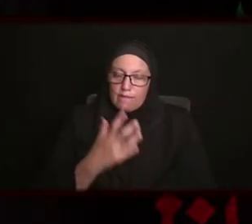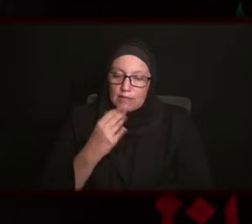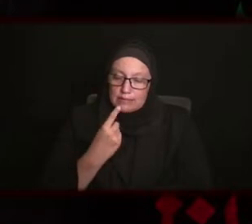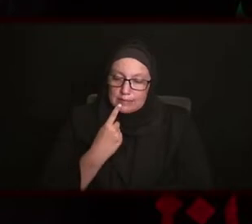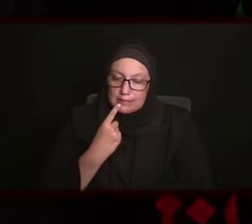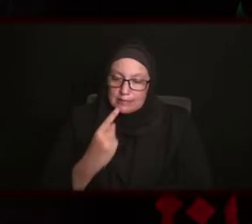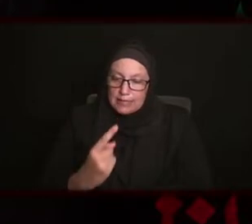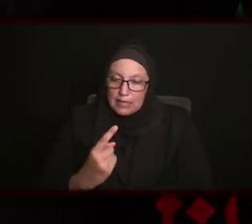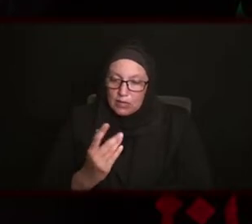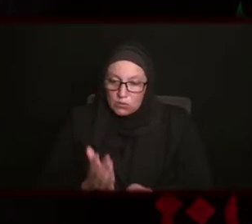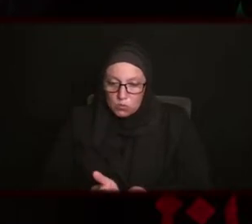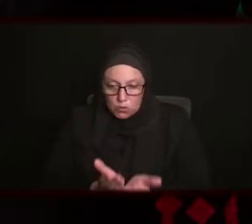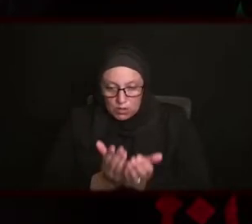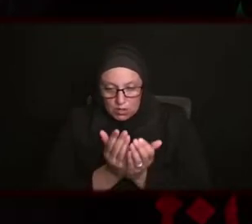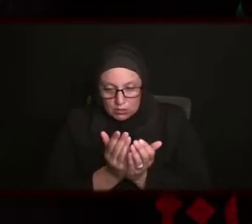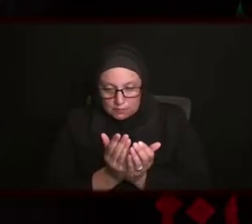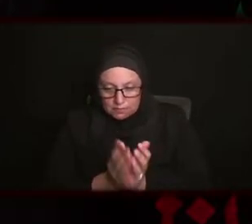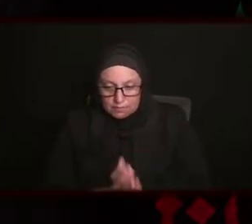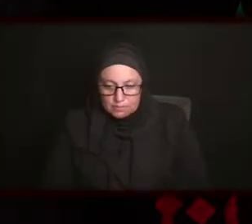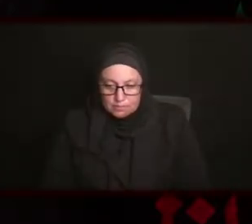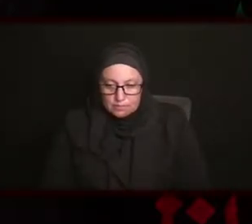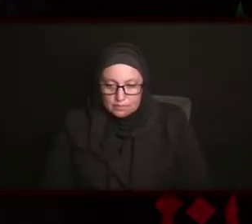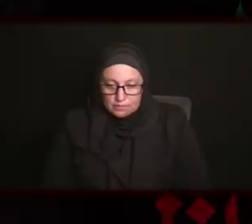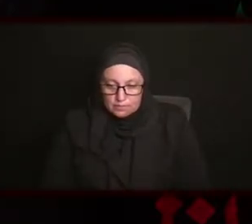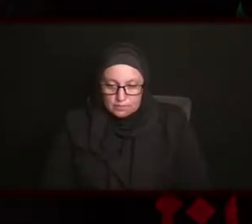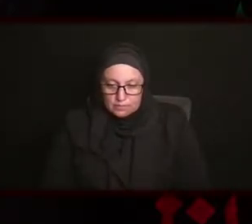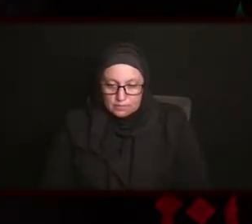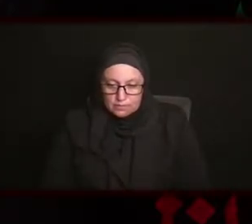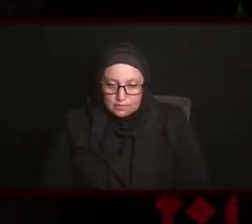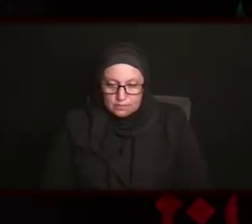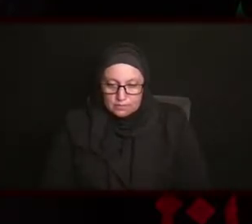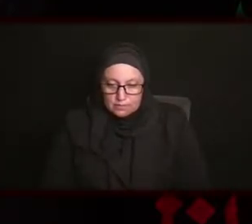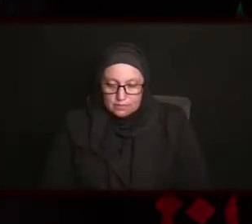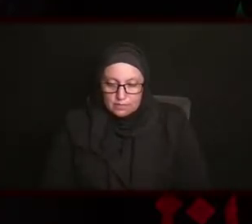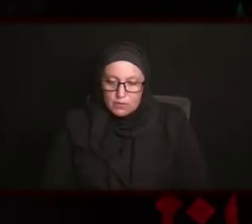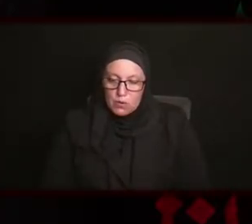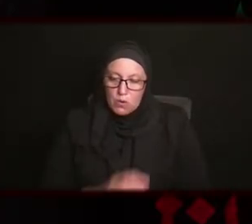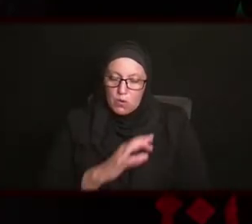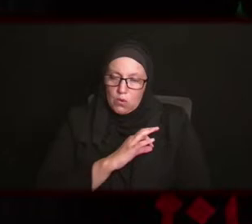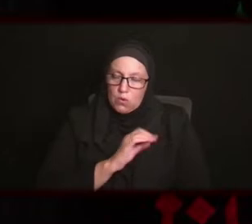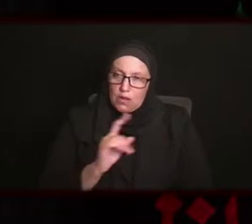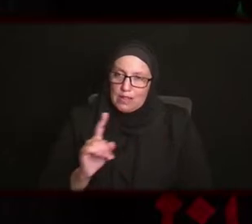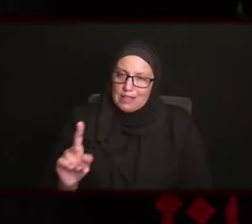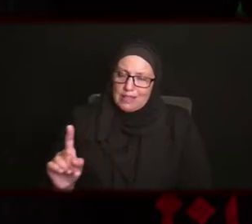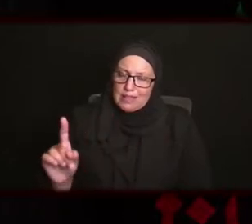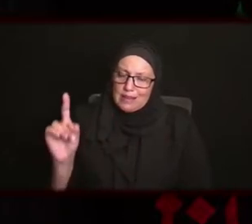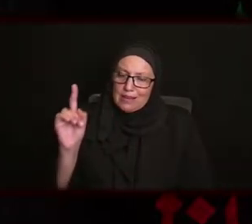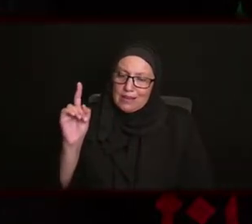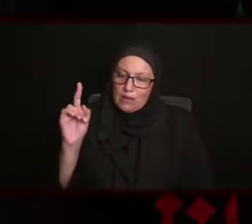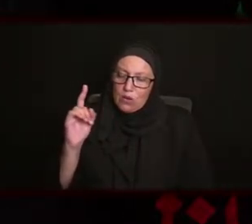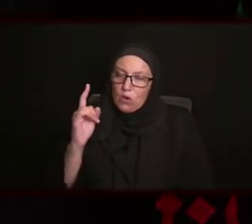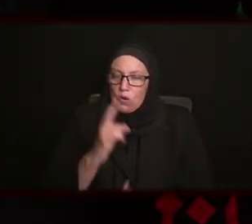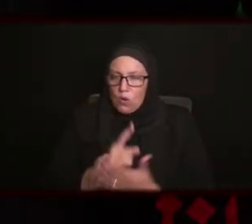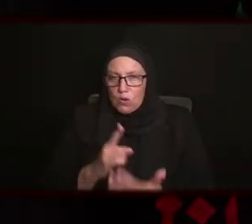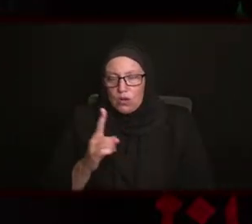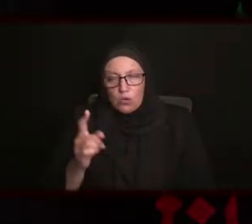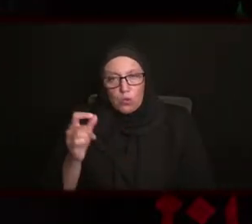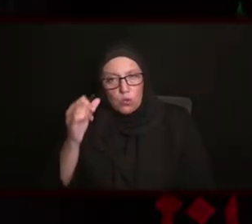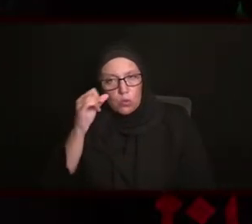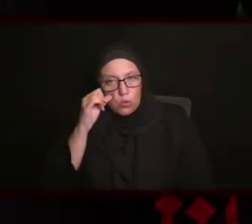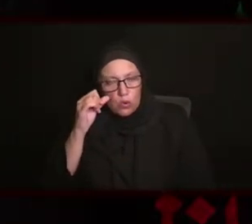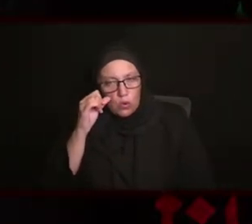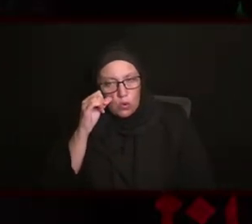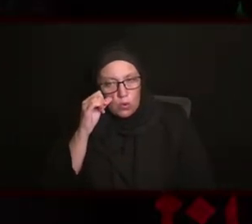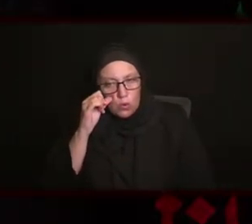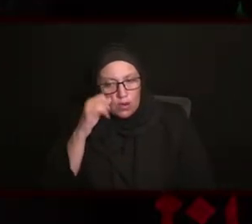O Allah, only you know, I used to ask you to grant me the freedom and the free